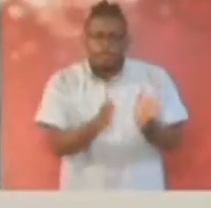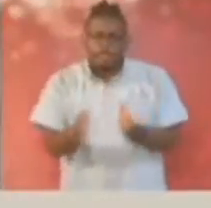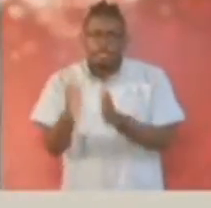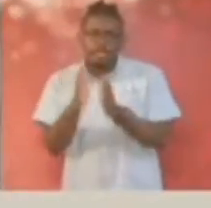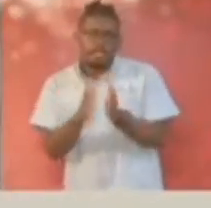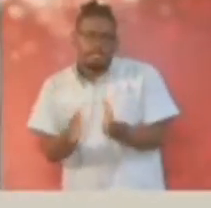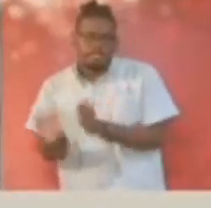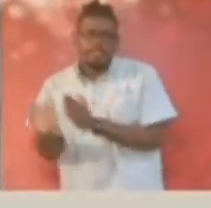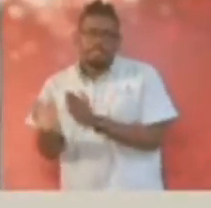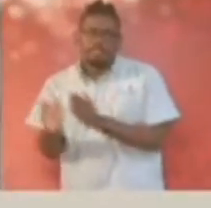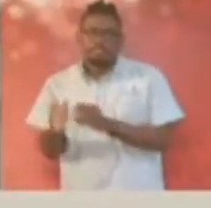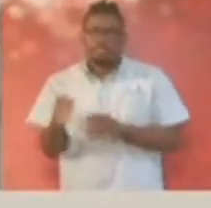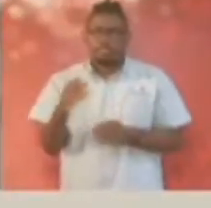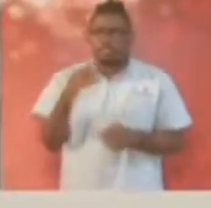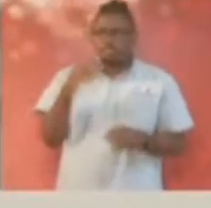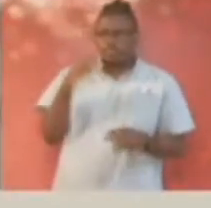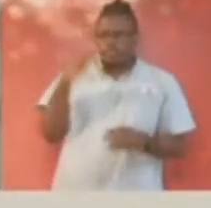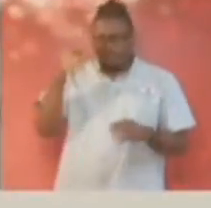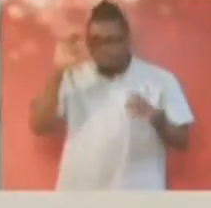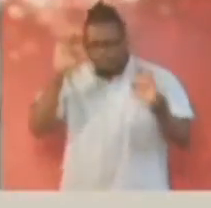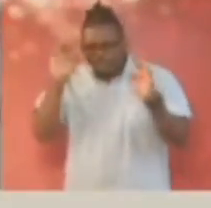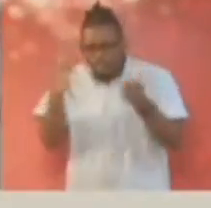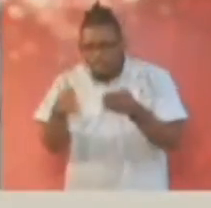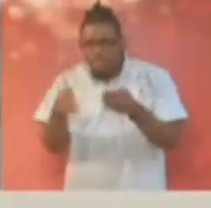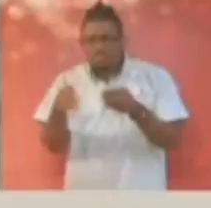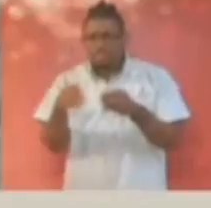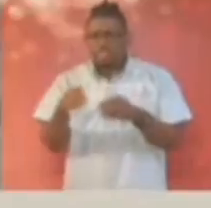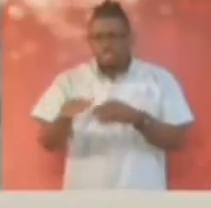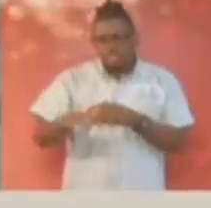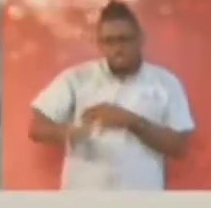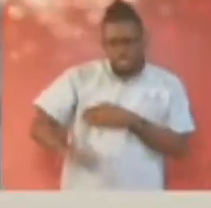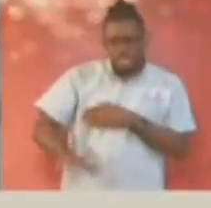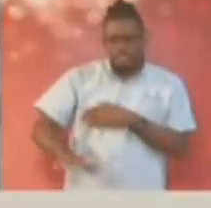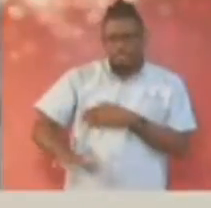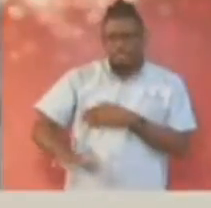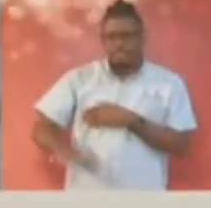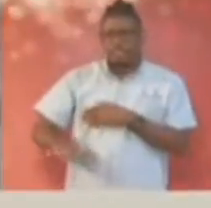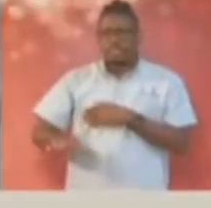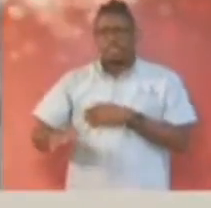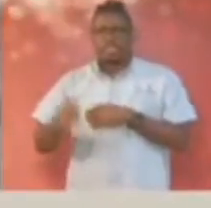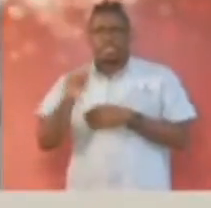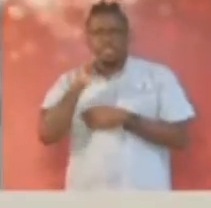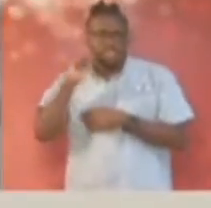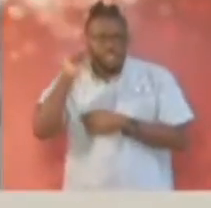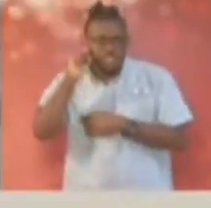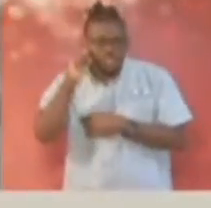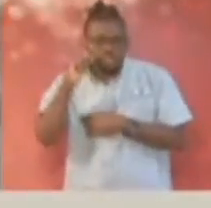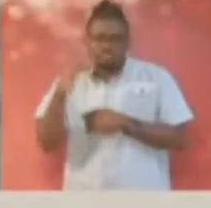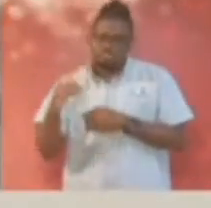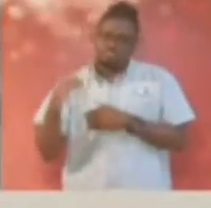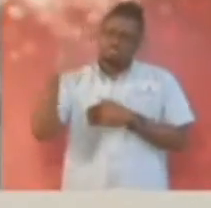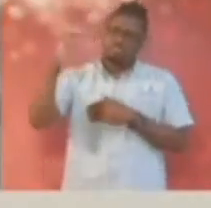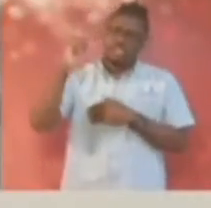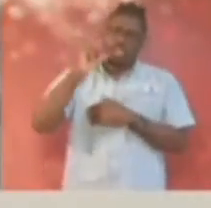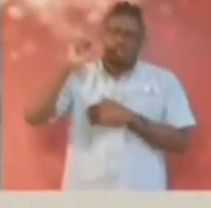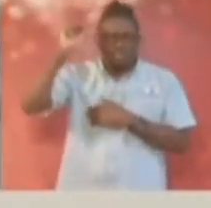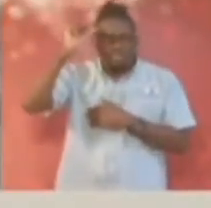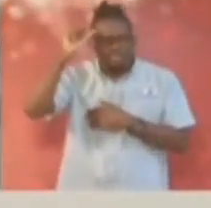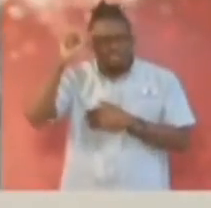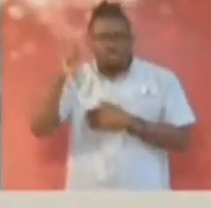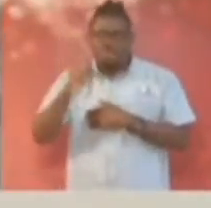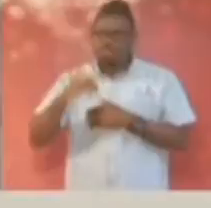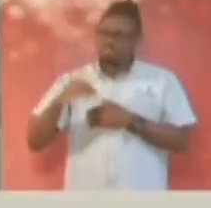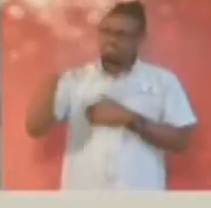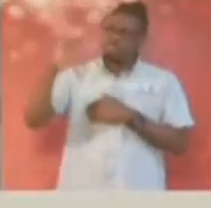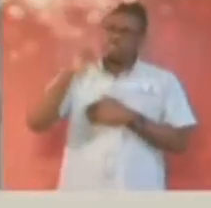life where diabetes poses risks to the different sets of populations. So